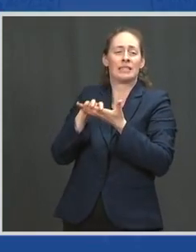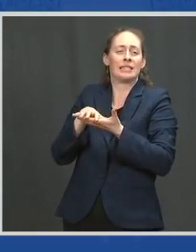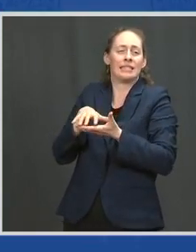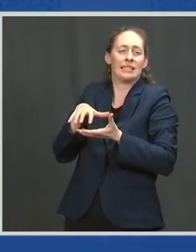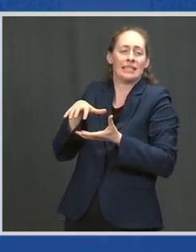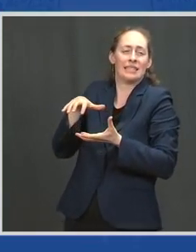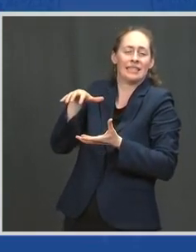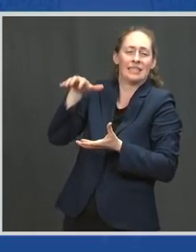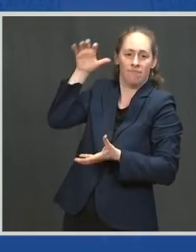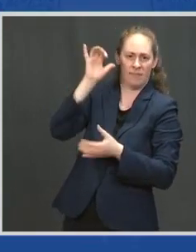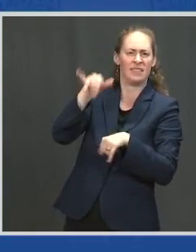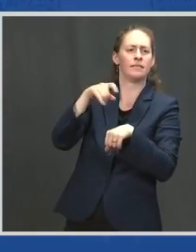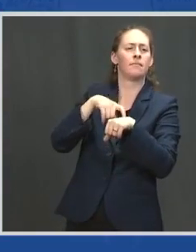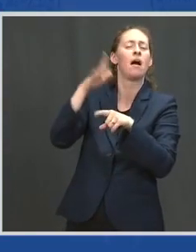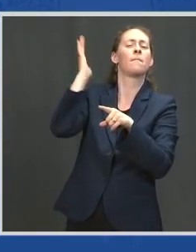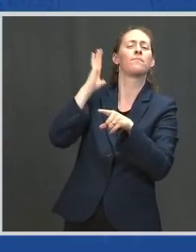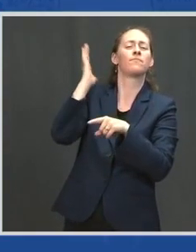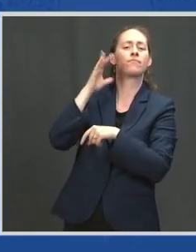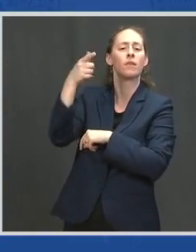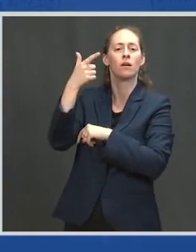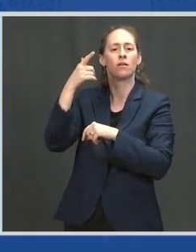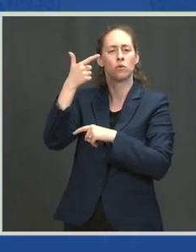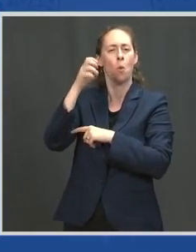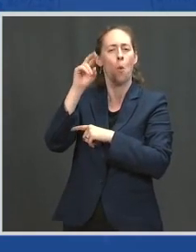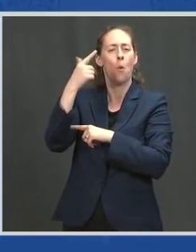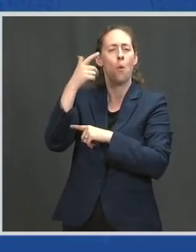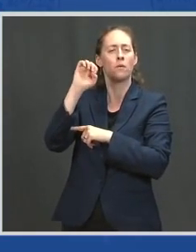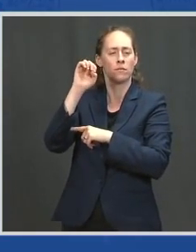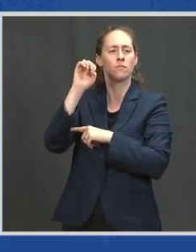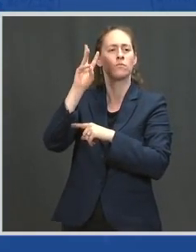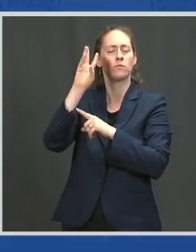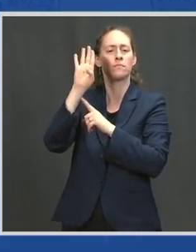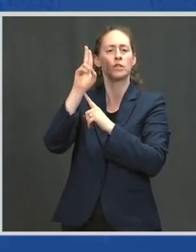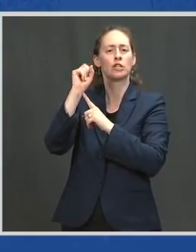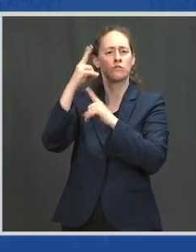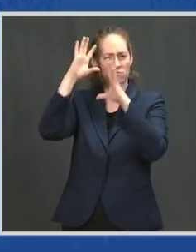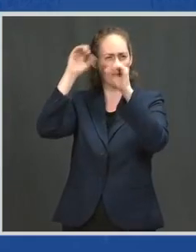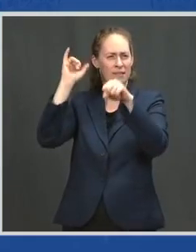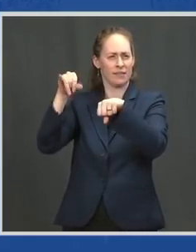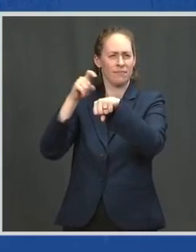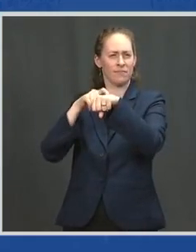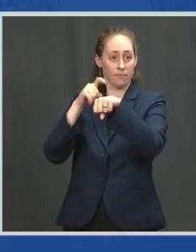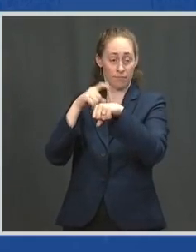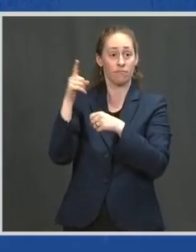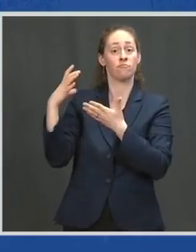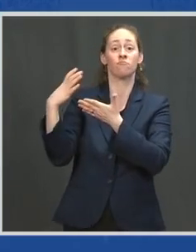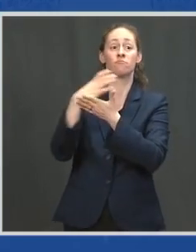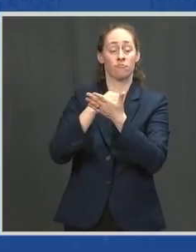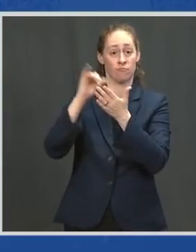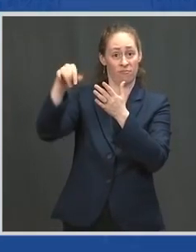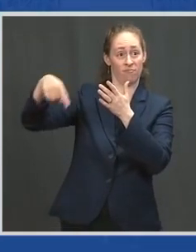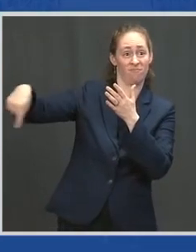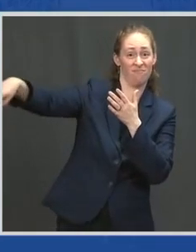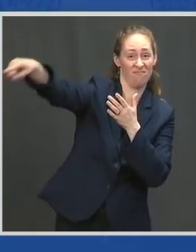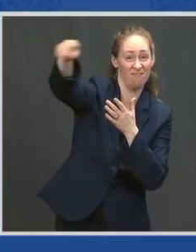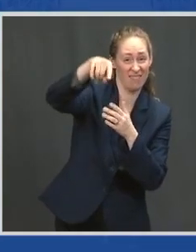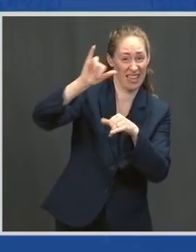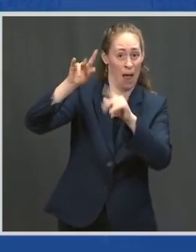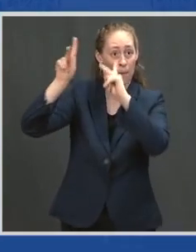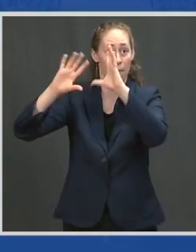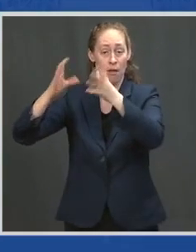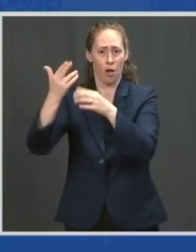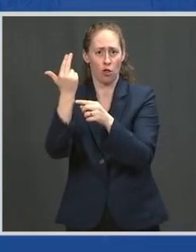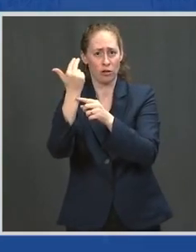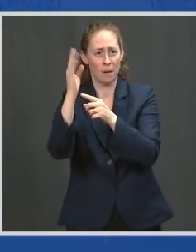generate $13 billion a year. Now that's enough for us to take around 11 of that $13